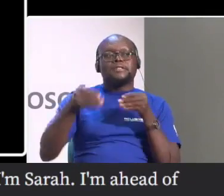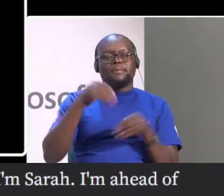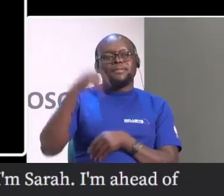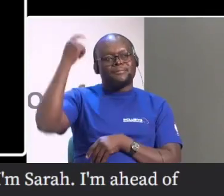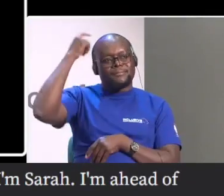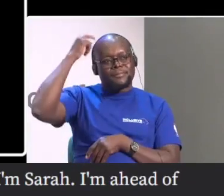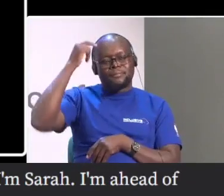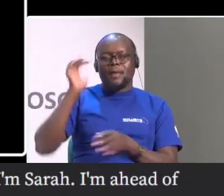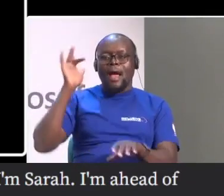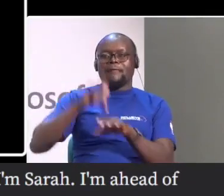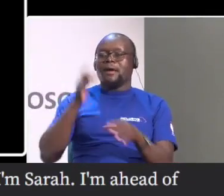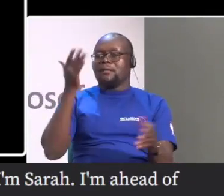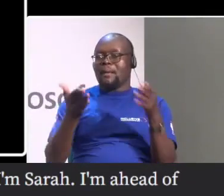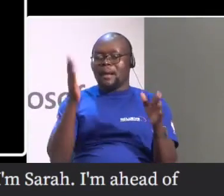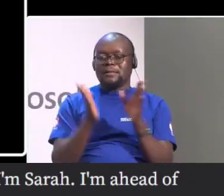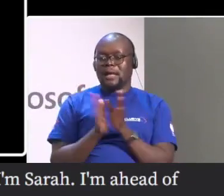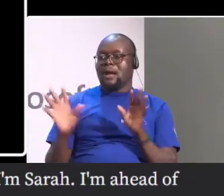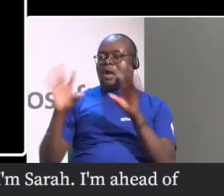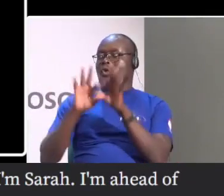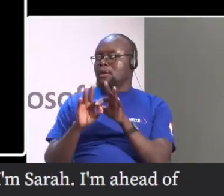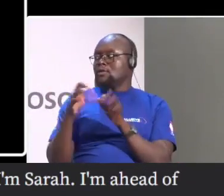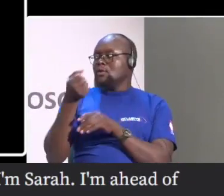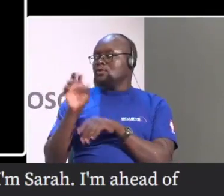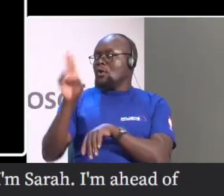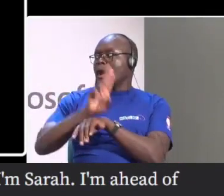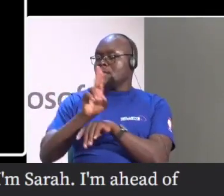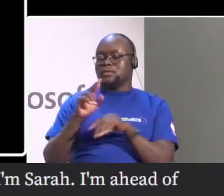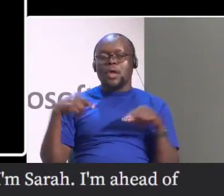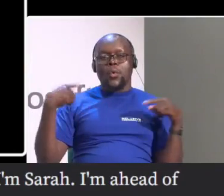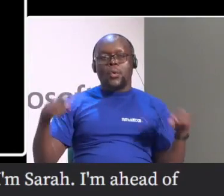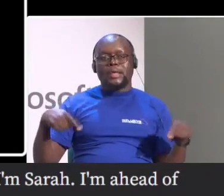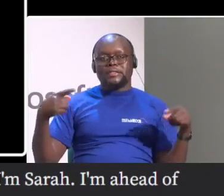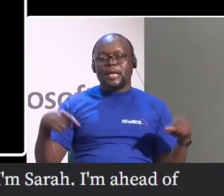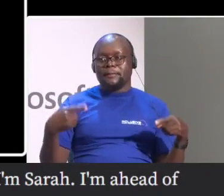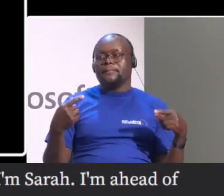affects my balance and coordination, so I use a wheelchair.